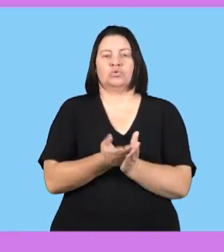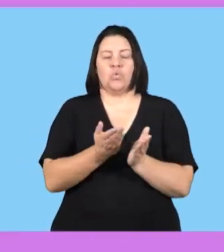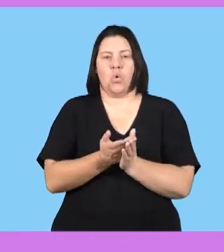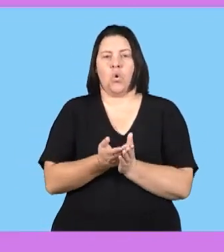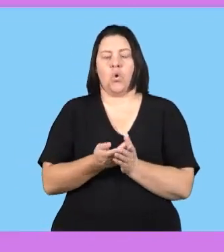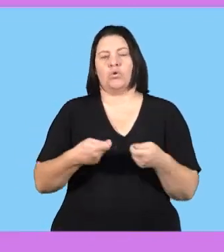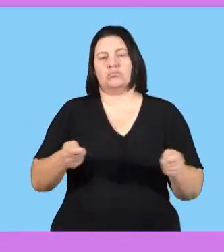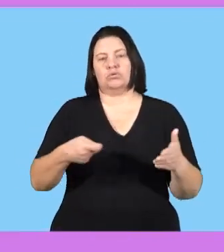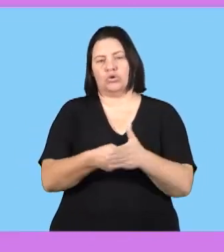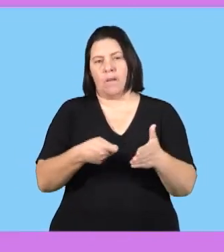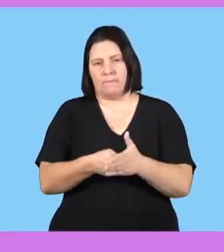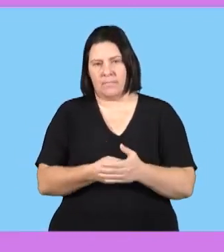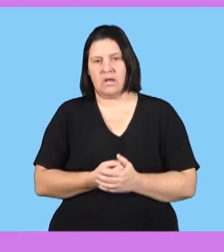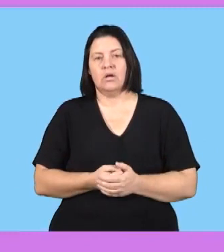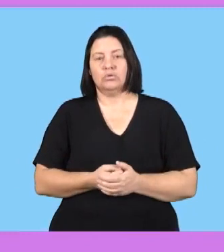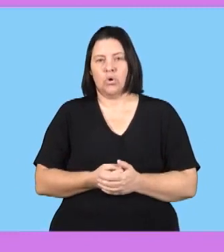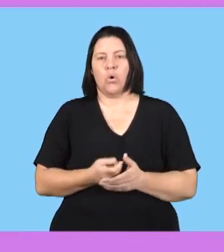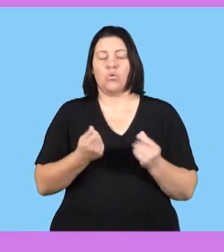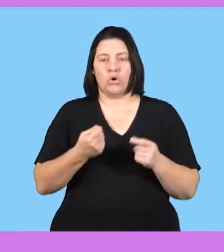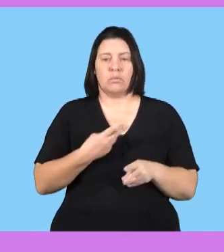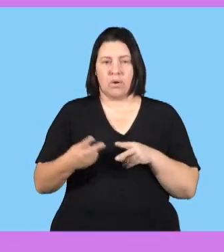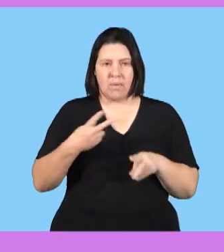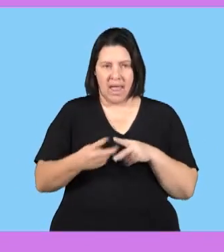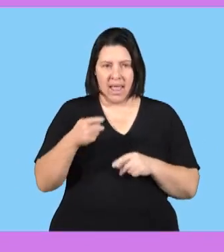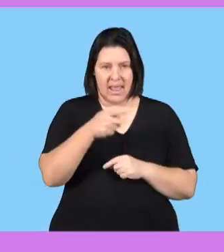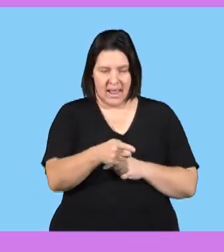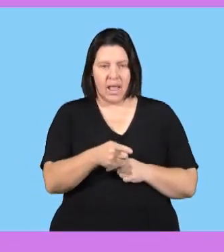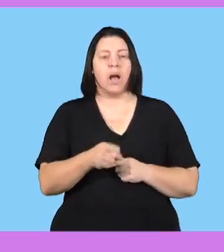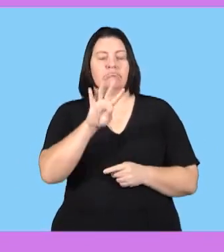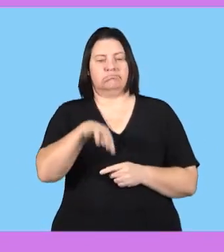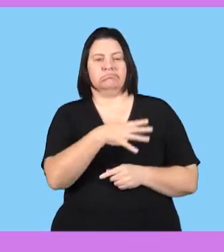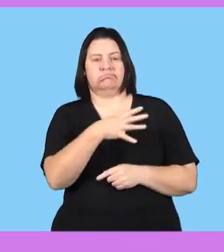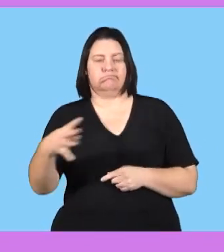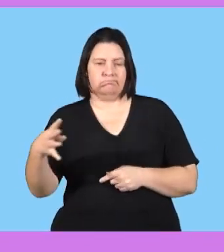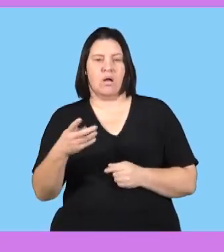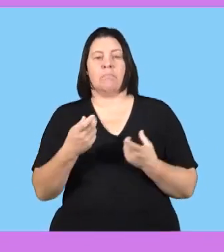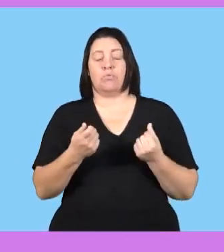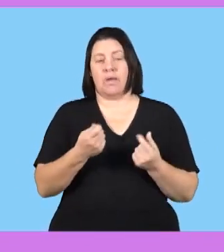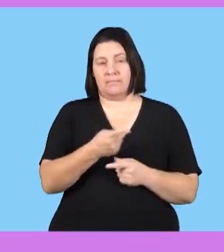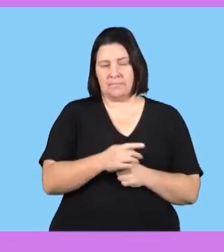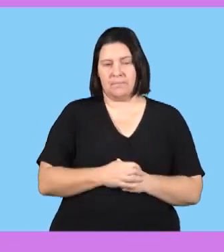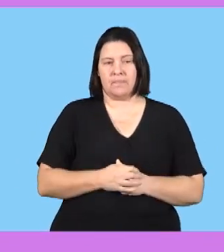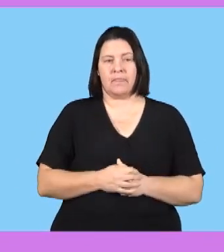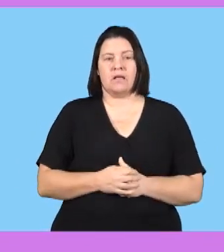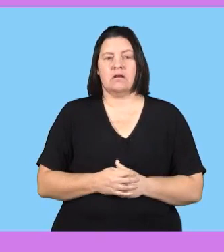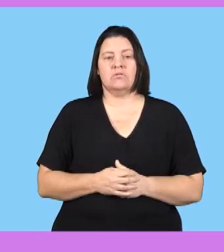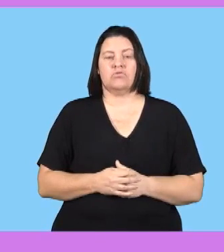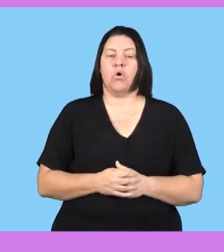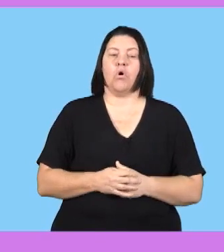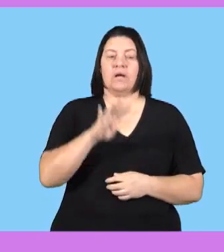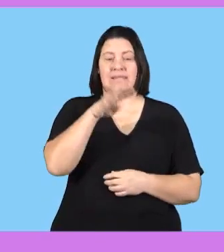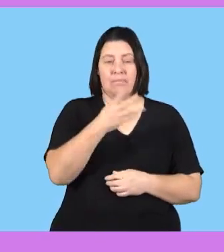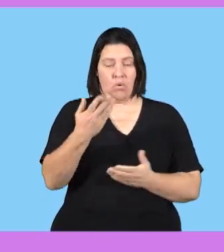tax shop. The cost of preparing the popcorn is represented in the table below. So you look at the